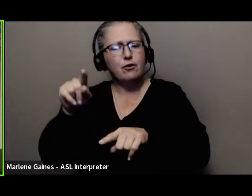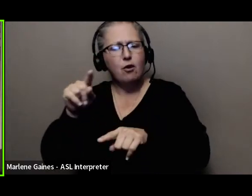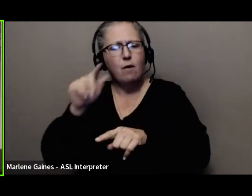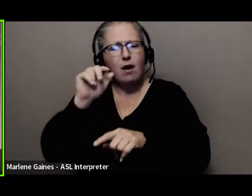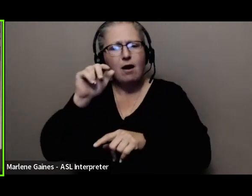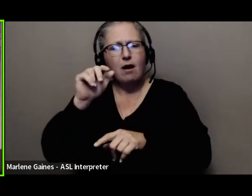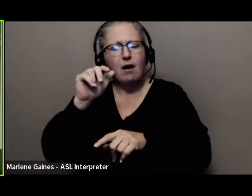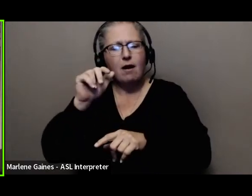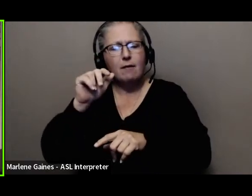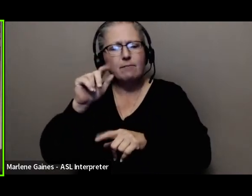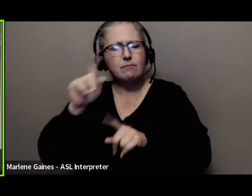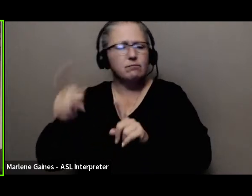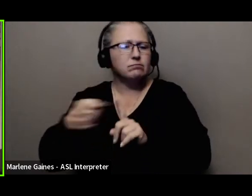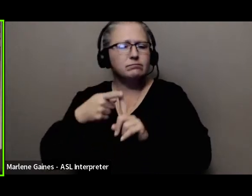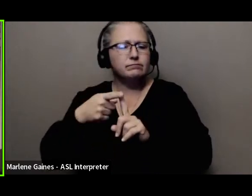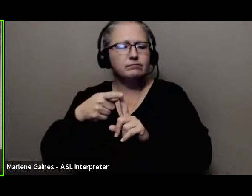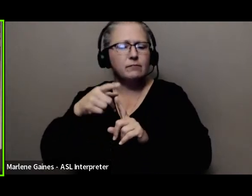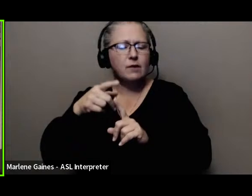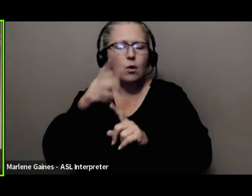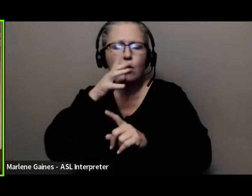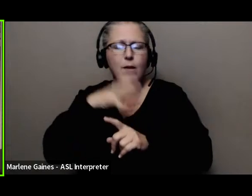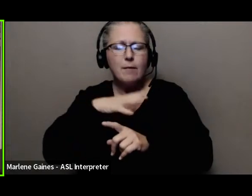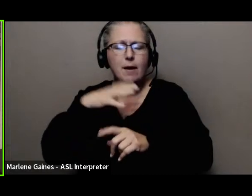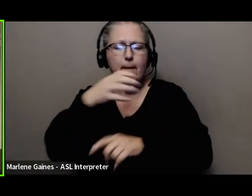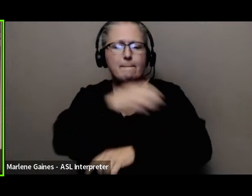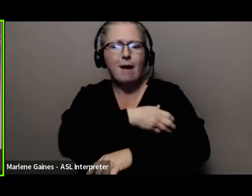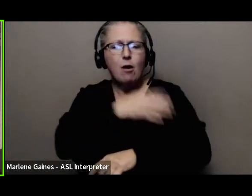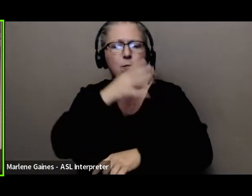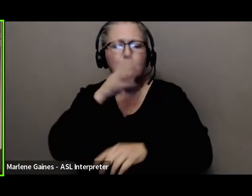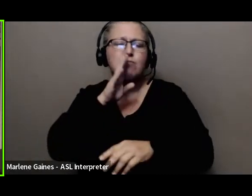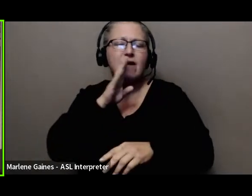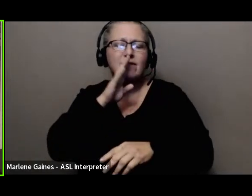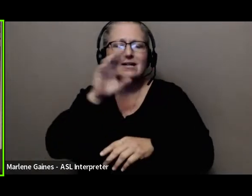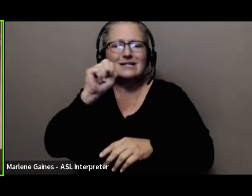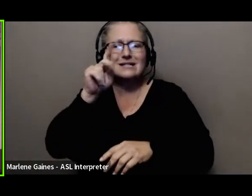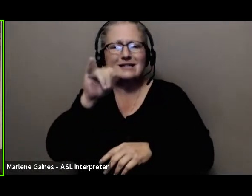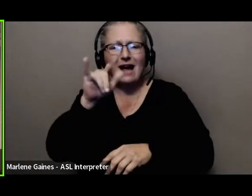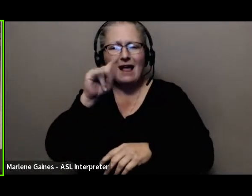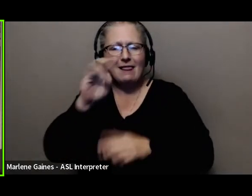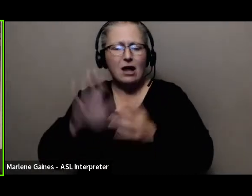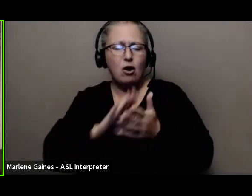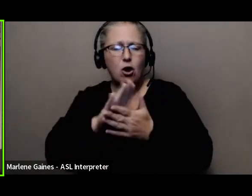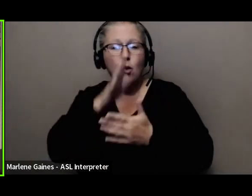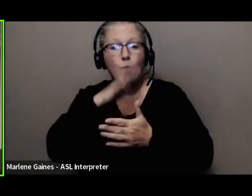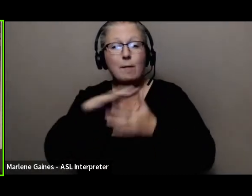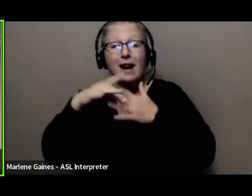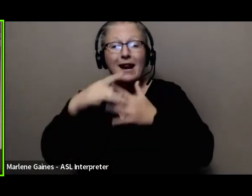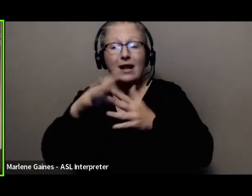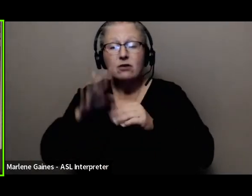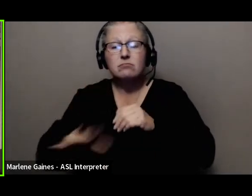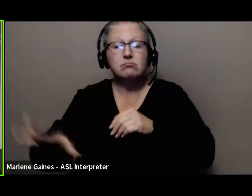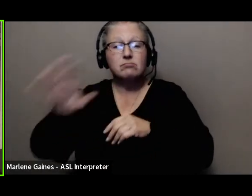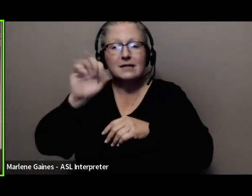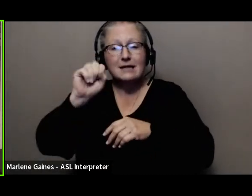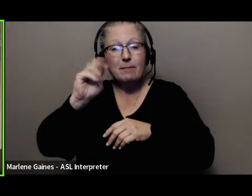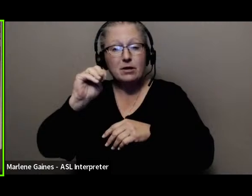inaugural Women's Power Breakfast at Skyline College. Women leaders from across the San Mateo County attended